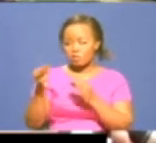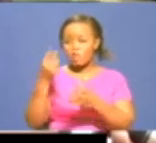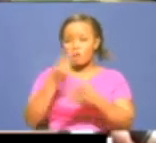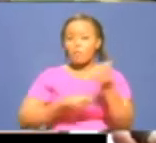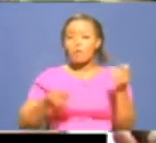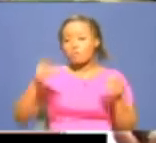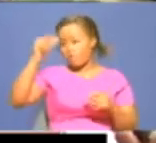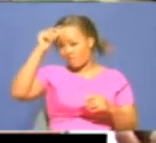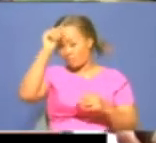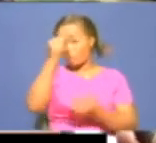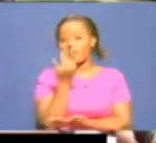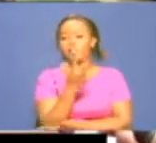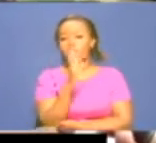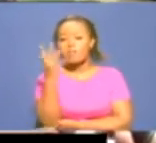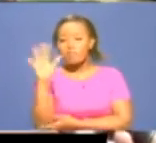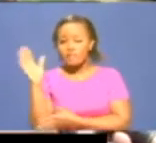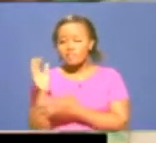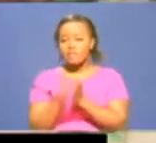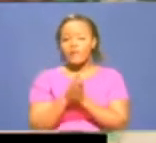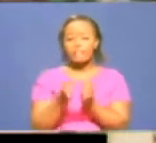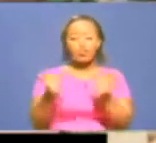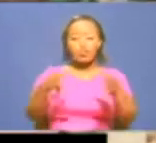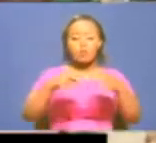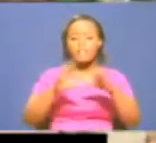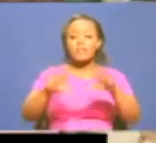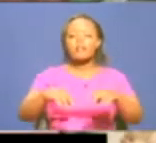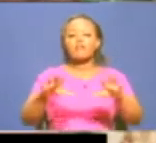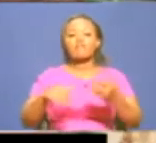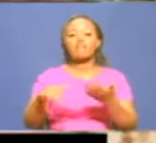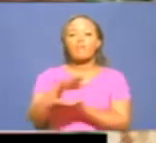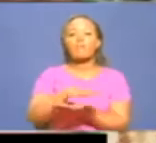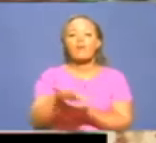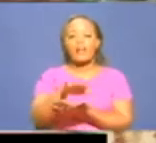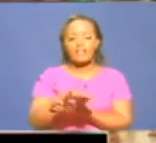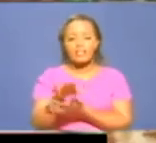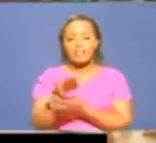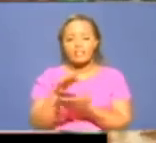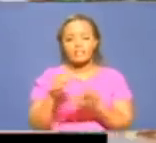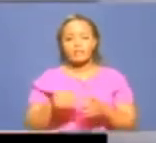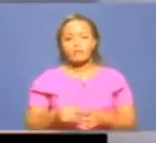as well as community farmlands. Ben Troy Njue, Lunchtime News.